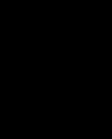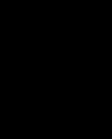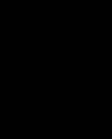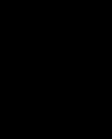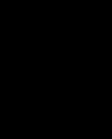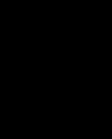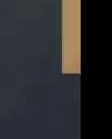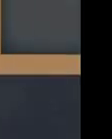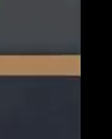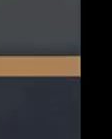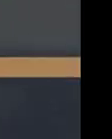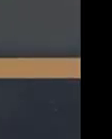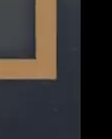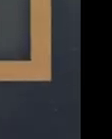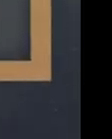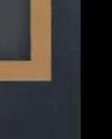National Educator.